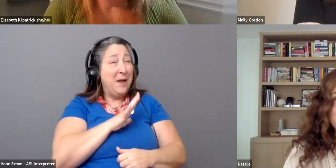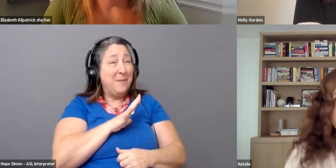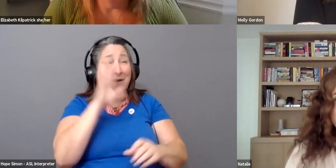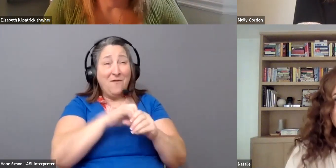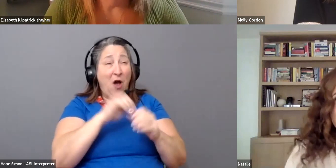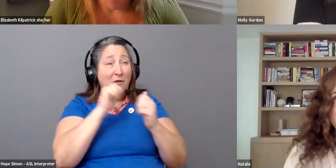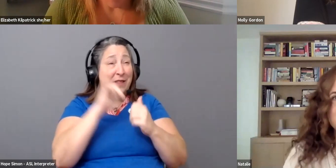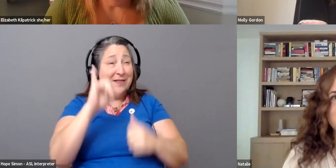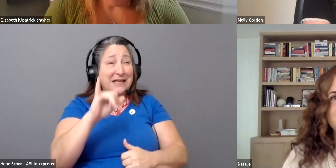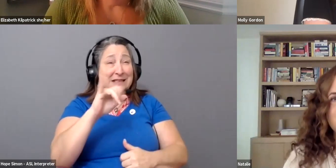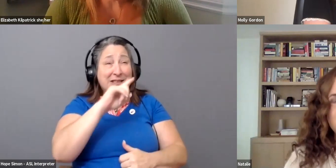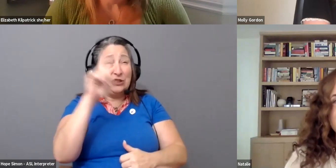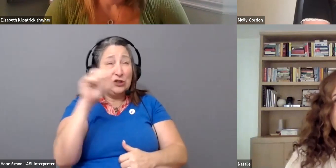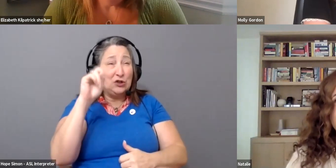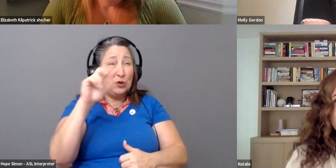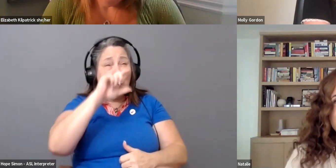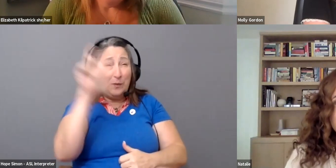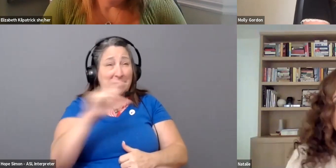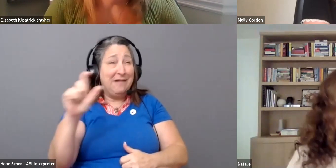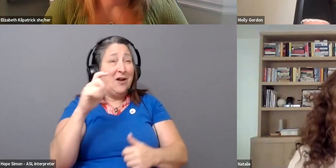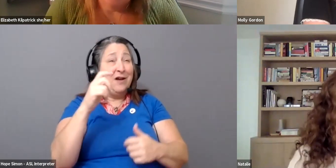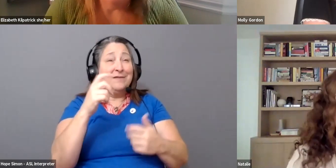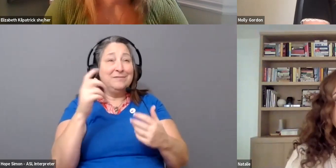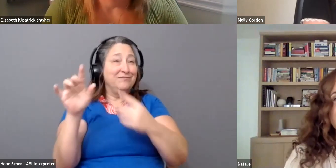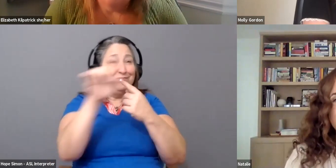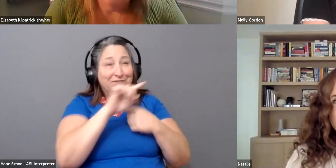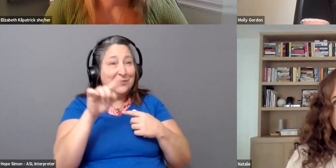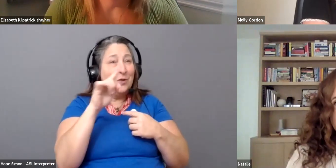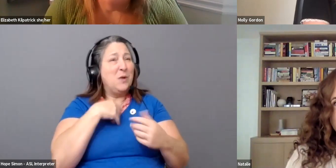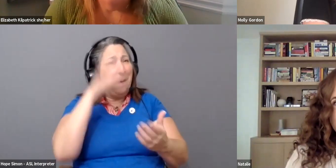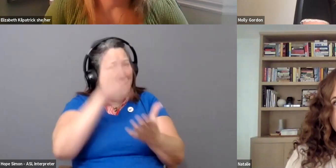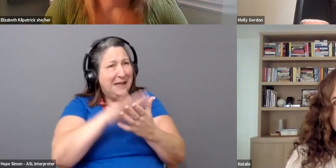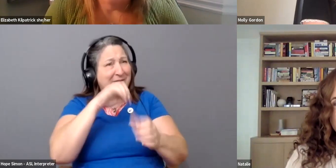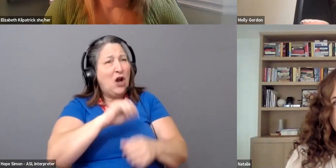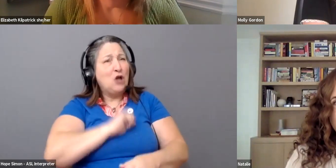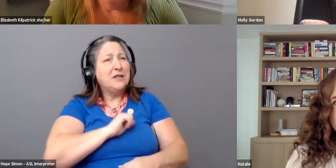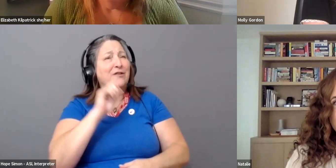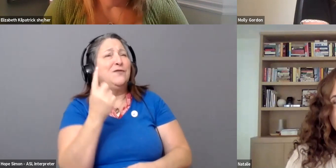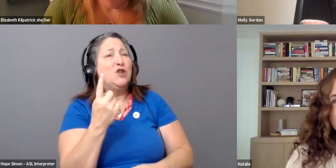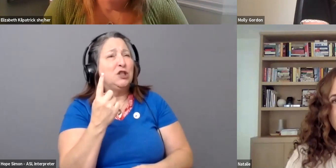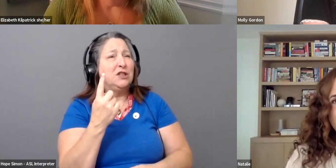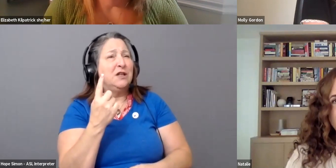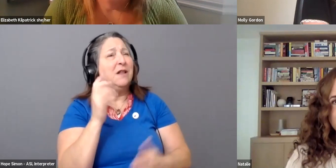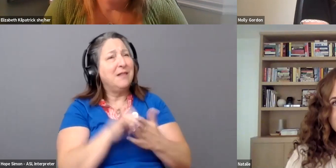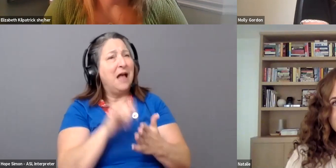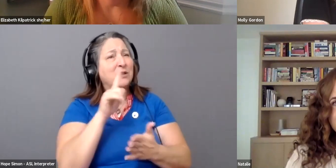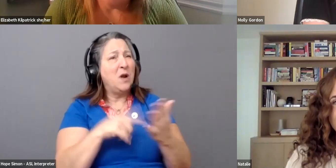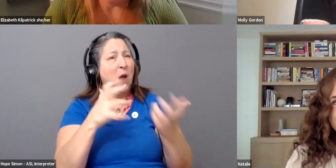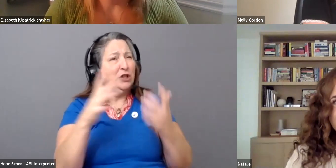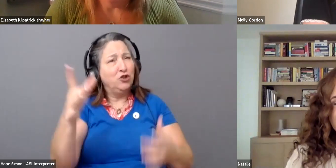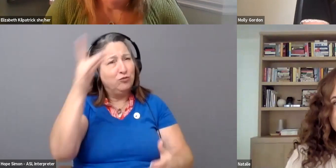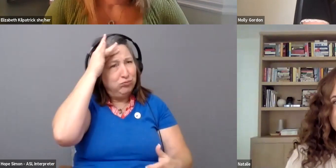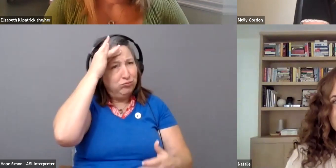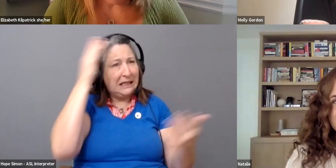Zoom situation, that we can believe in ourselves first, because I think that's the big sort of takeaway